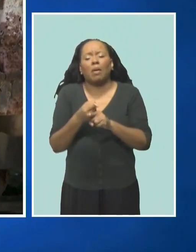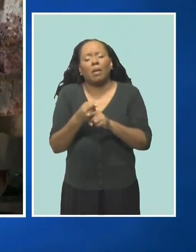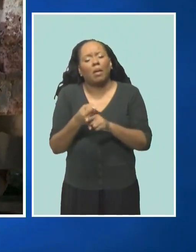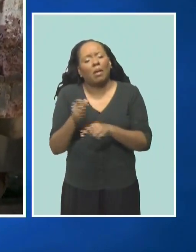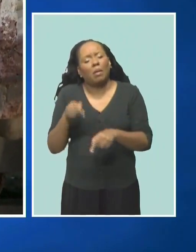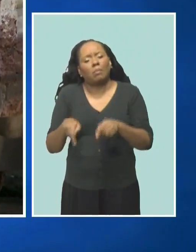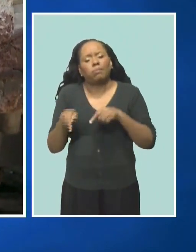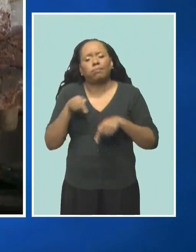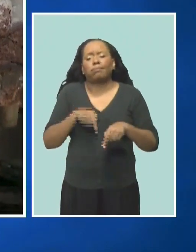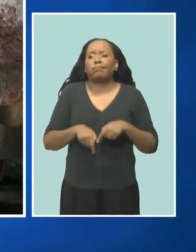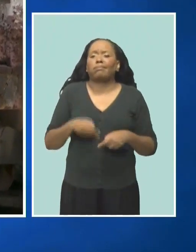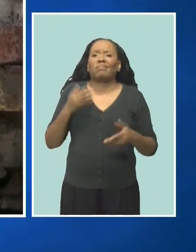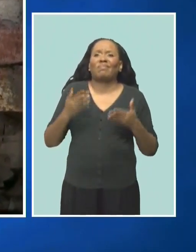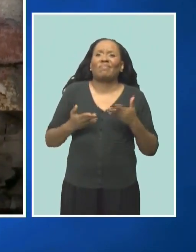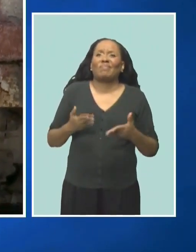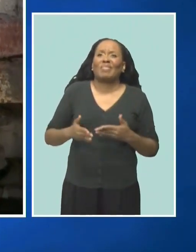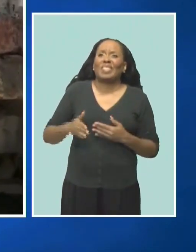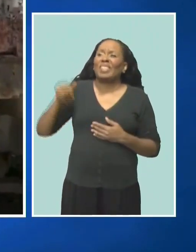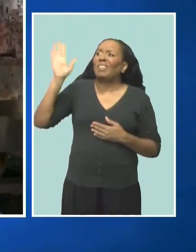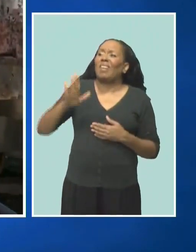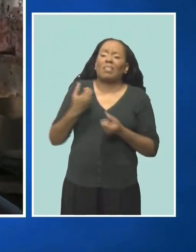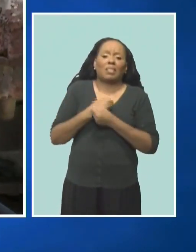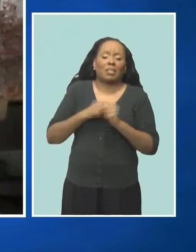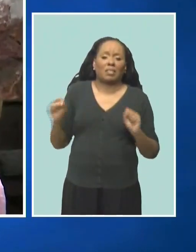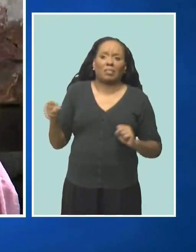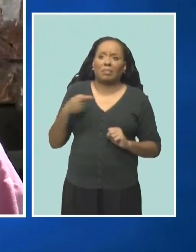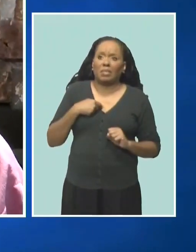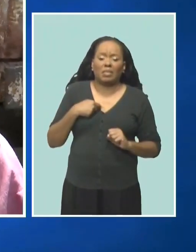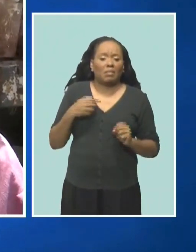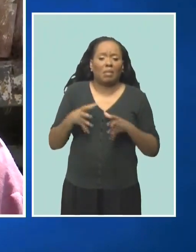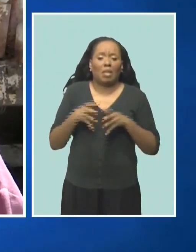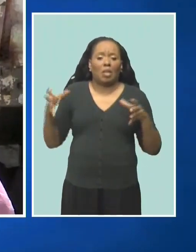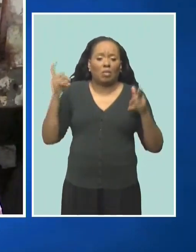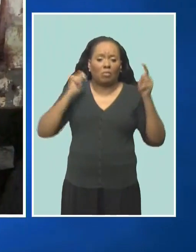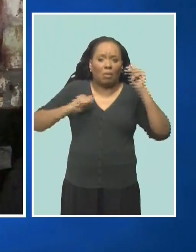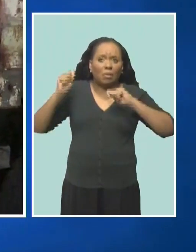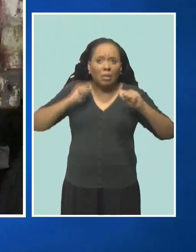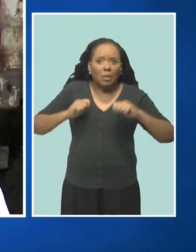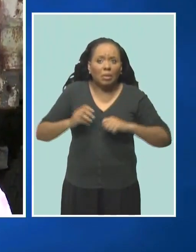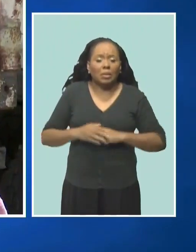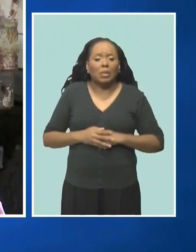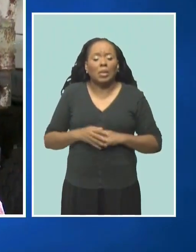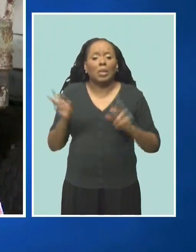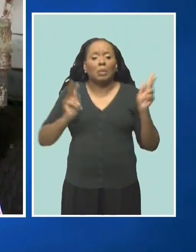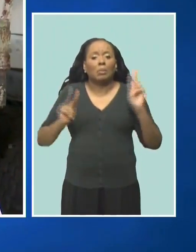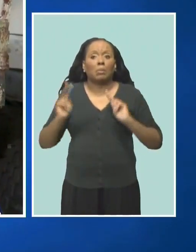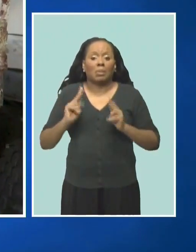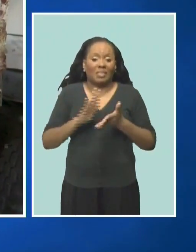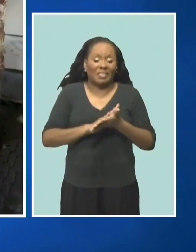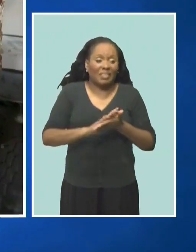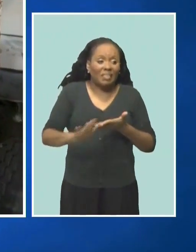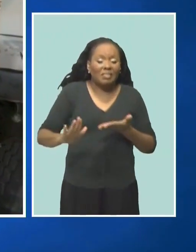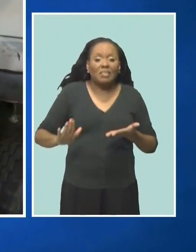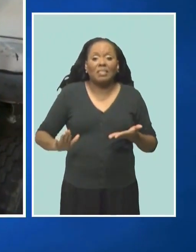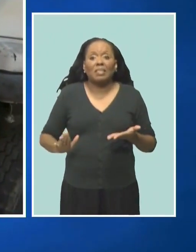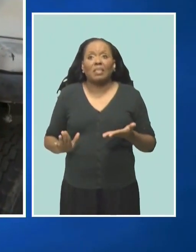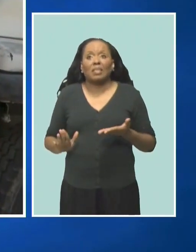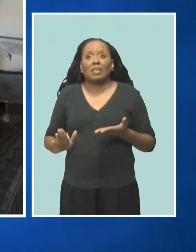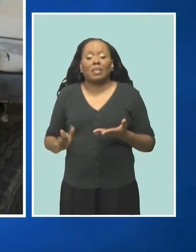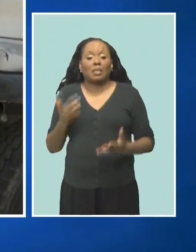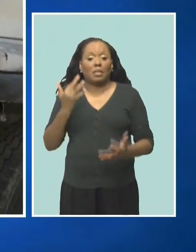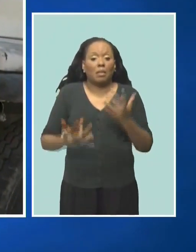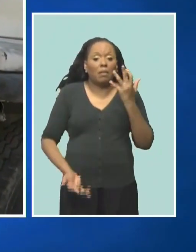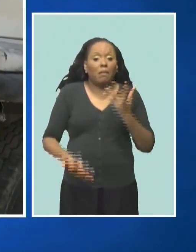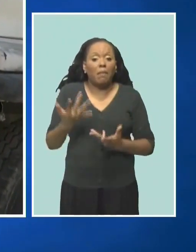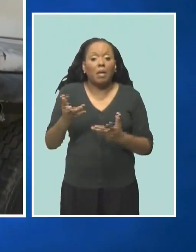destiny, and God has saved us from a lot of trouble now. People are nice. They've been doing, the commissioners and people, the fire department